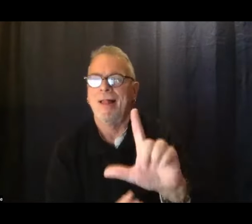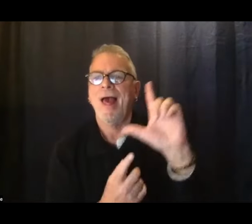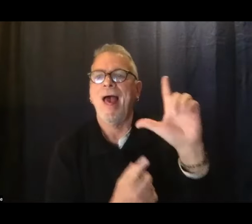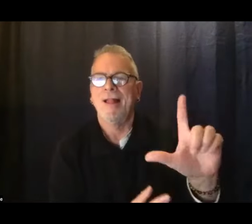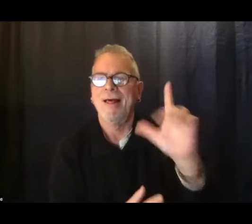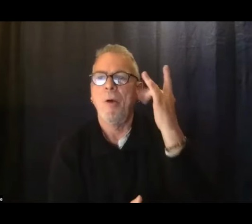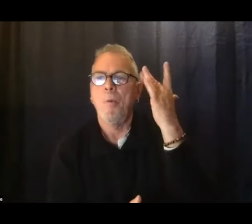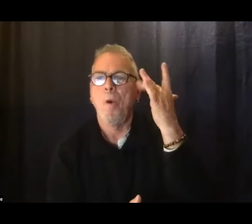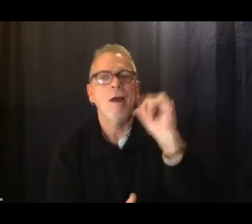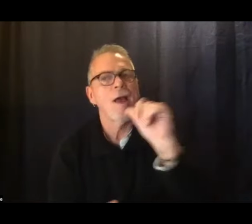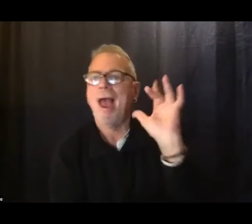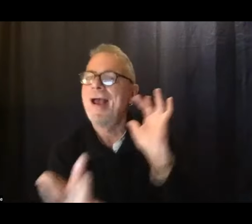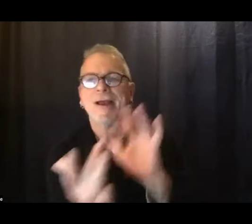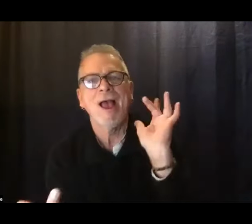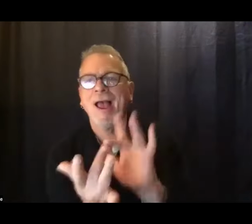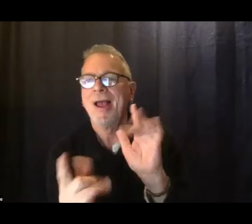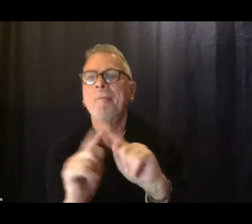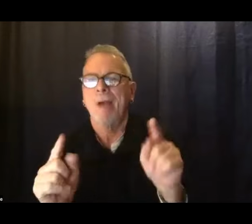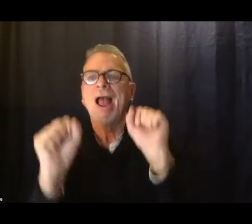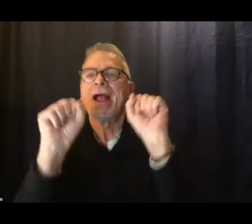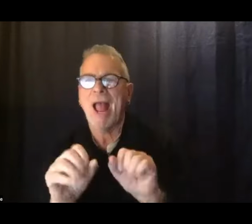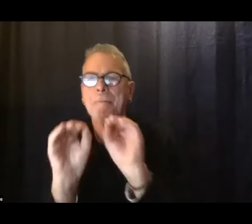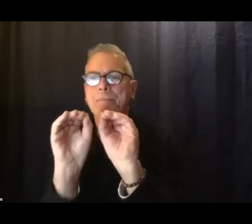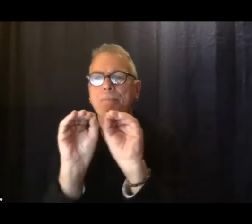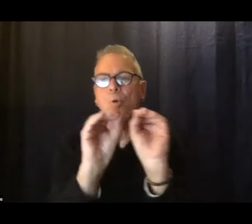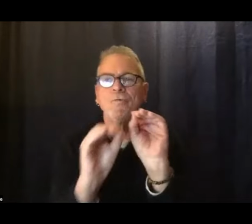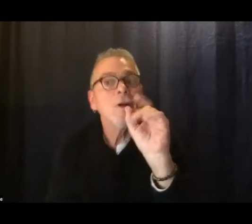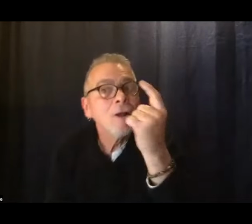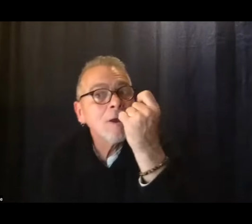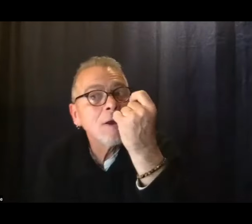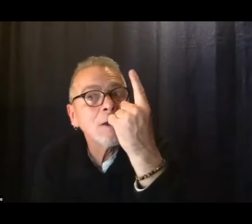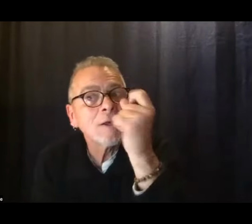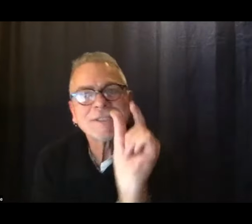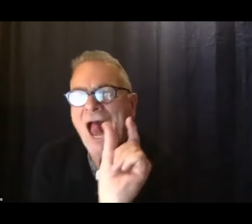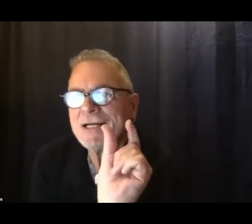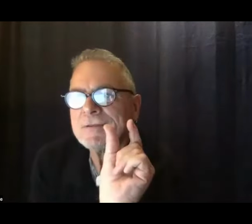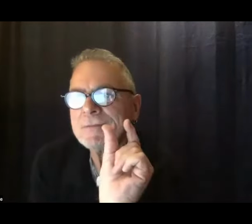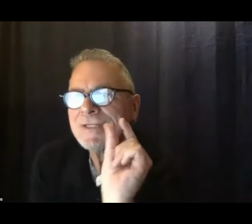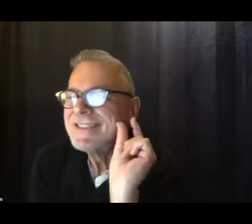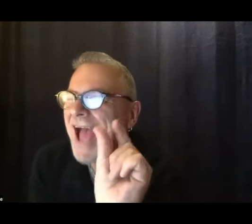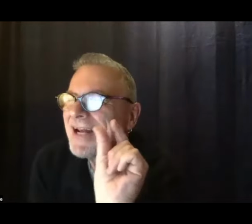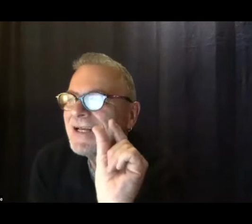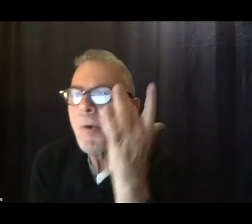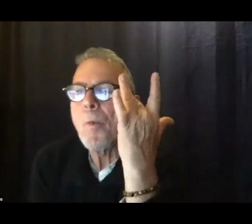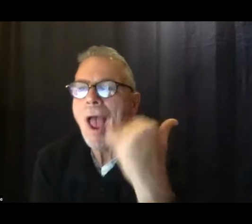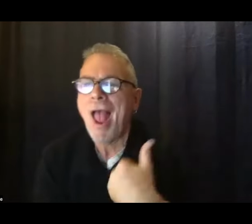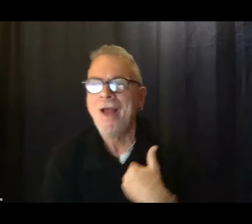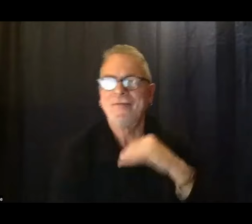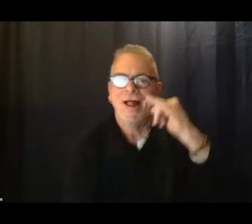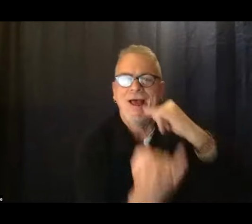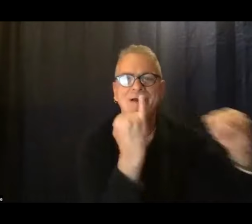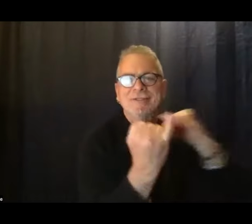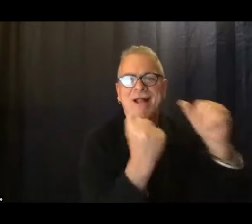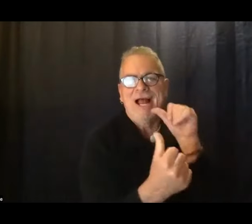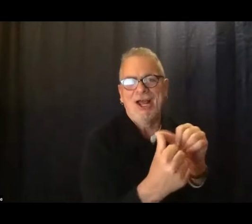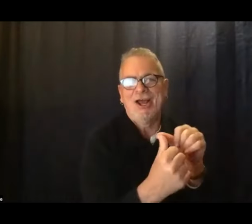So notice there is a little bit of movement on that. Because again, the L there's no connection, there's no contact made, right?